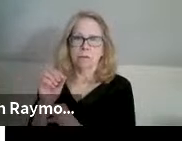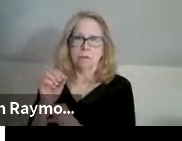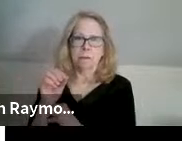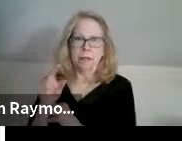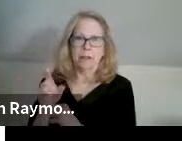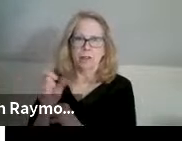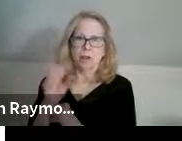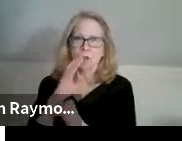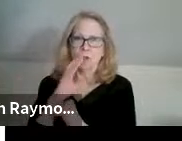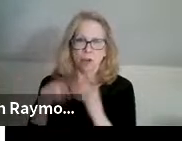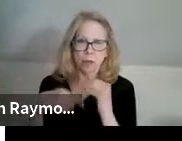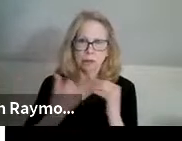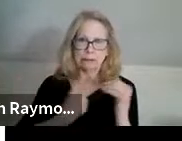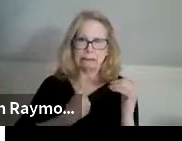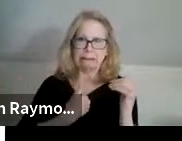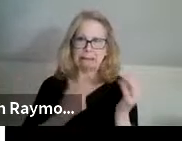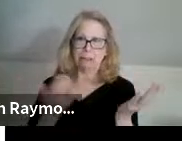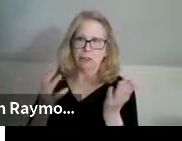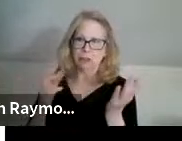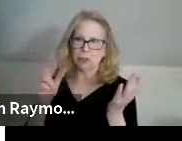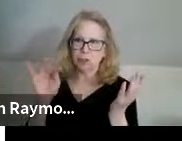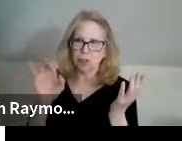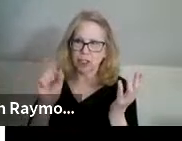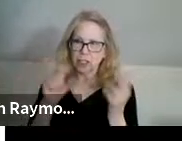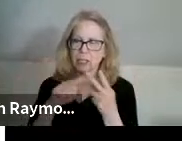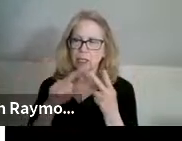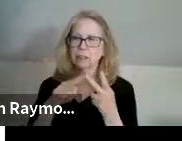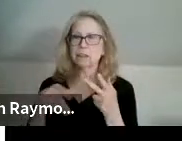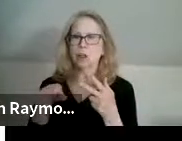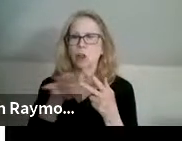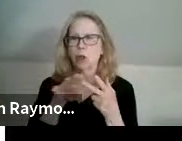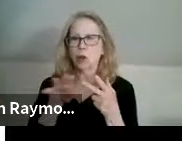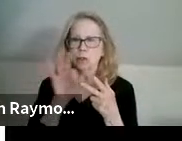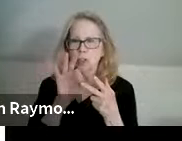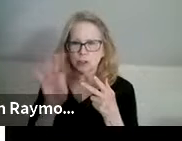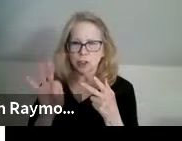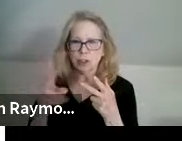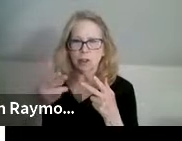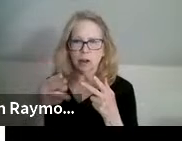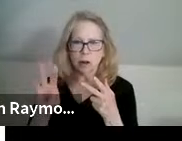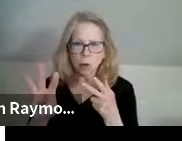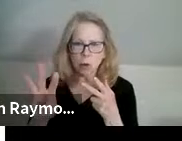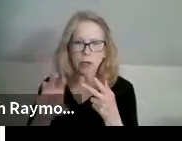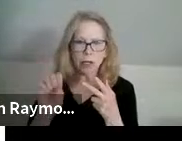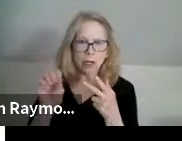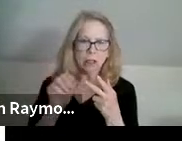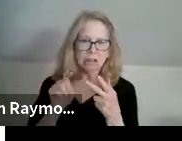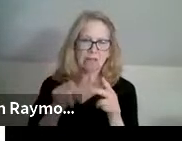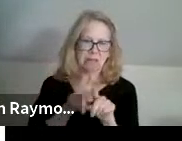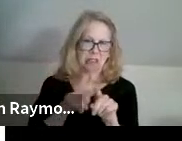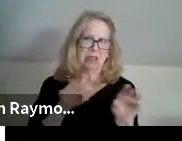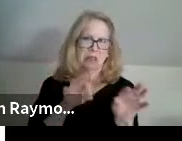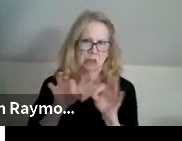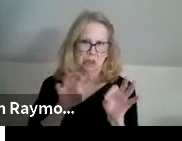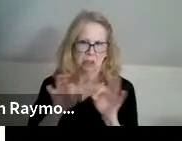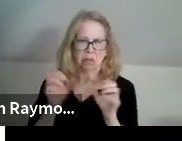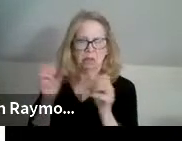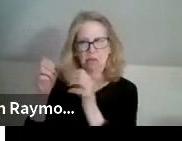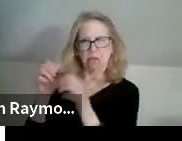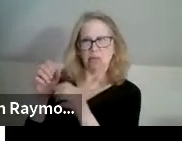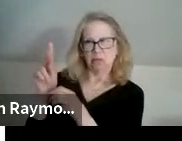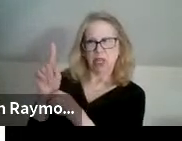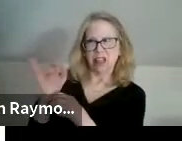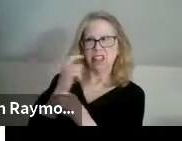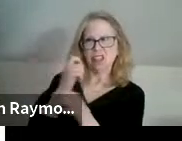So I'm talking about self-service kiosks and hardware, closed functionality, as Kathy described for many of the products that she was talking